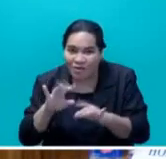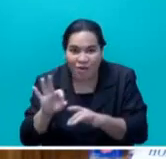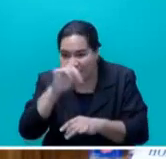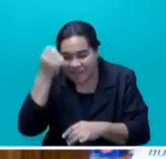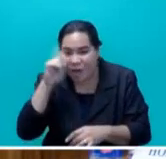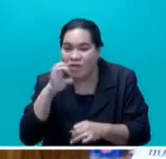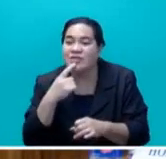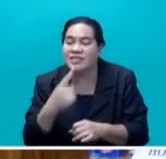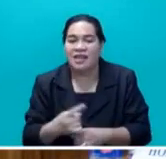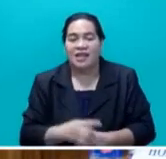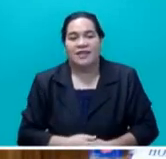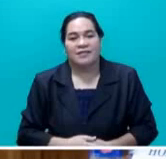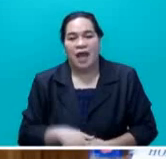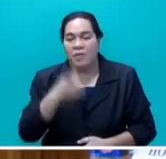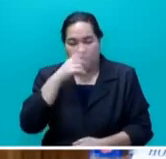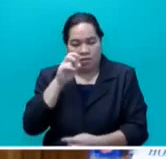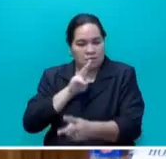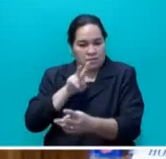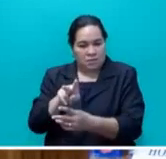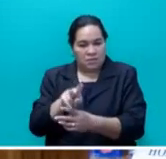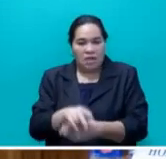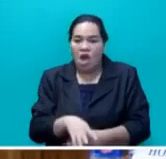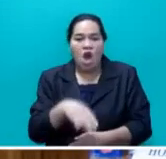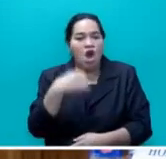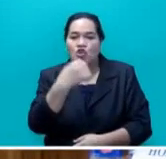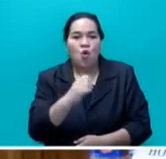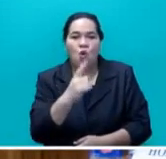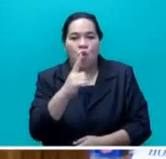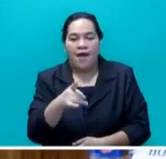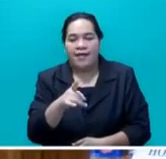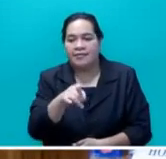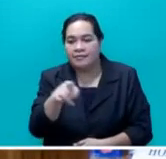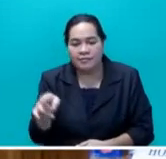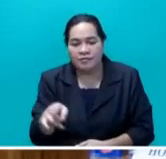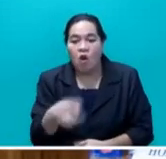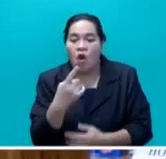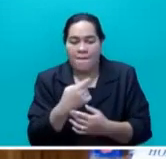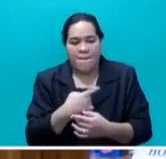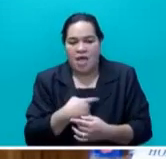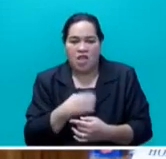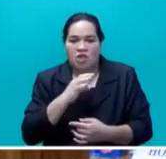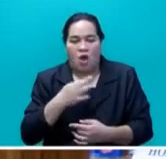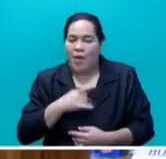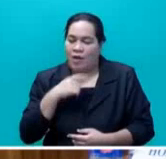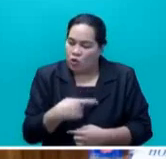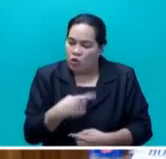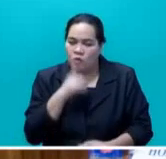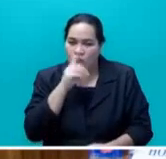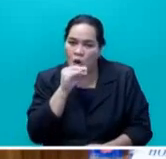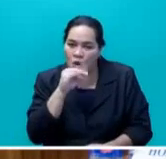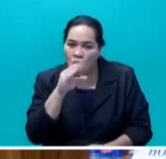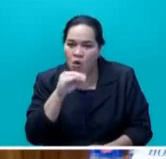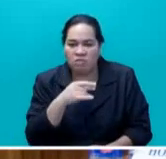Speaker, I will not be shushed by anyone except you while in these august chambers, because that is what